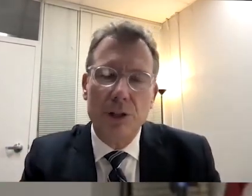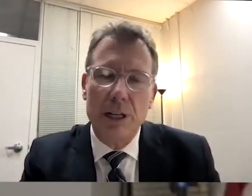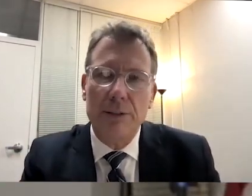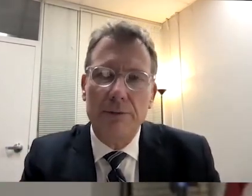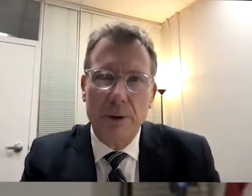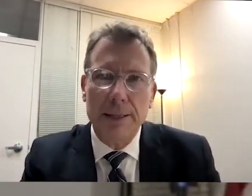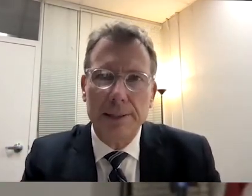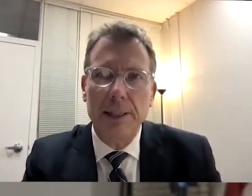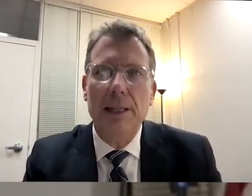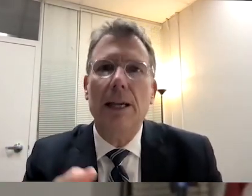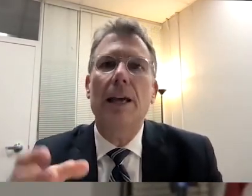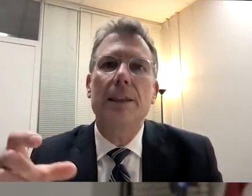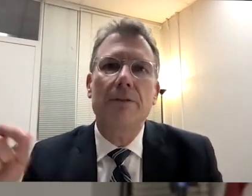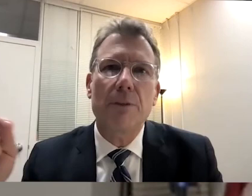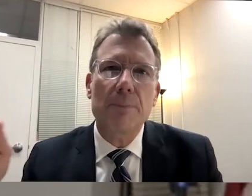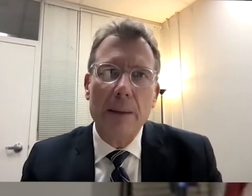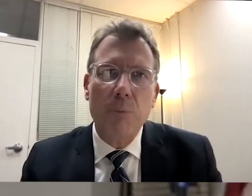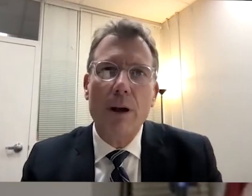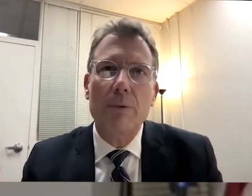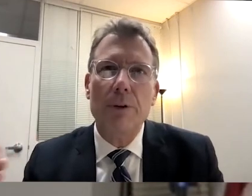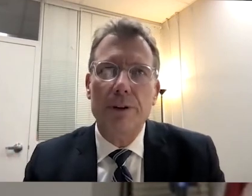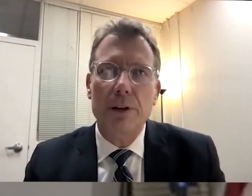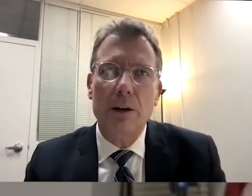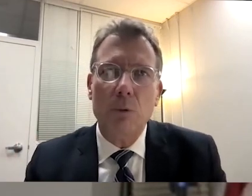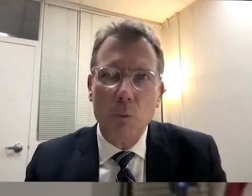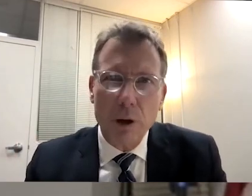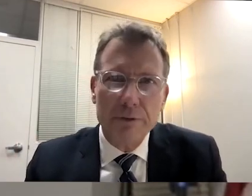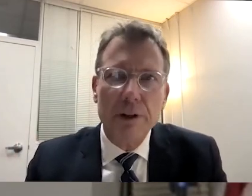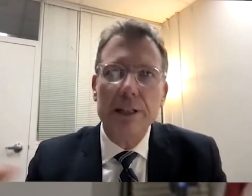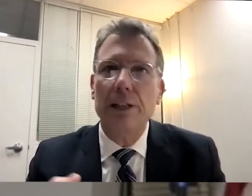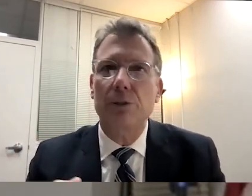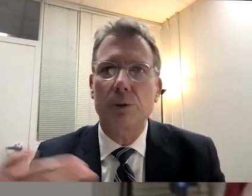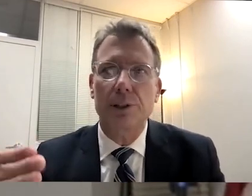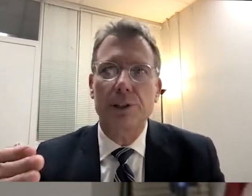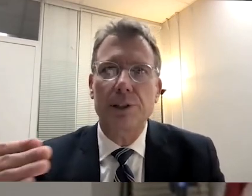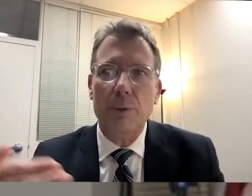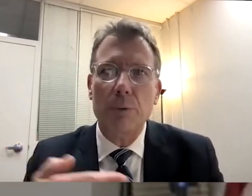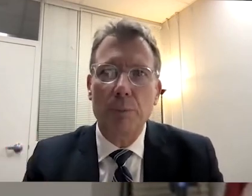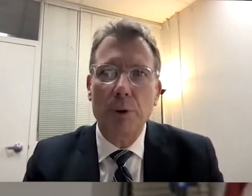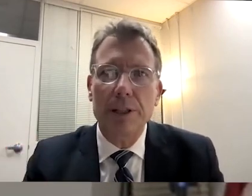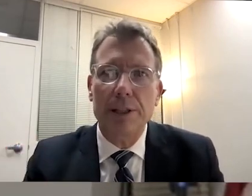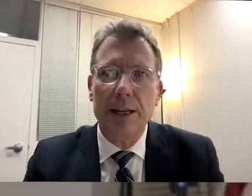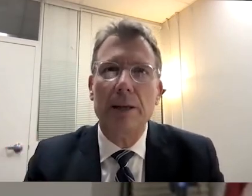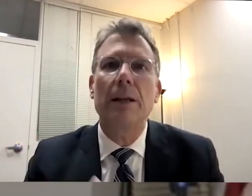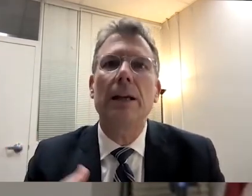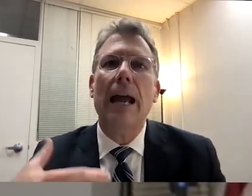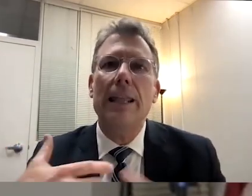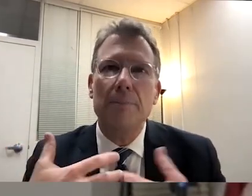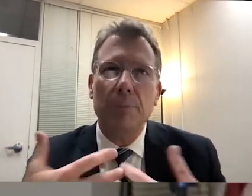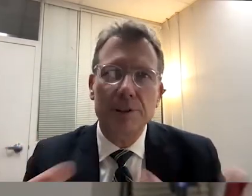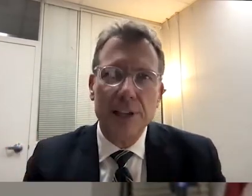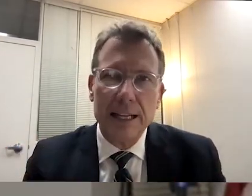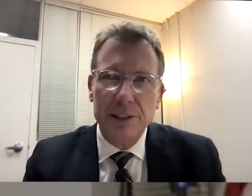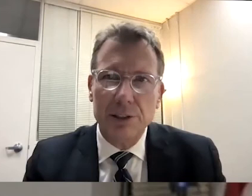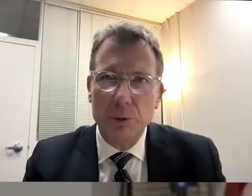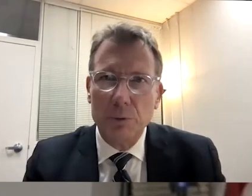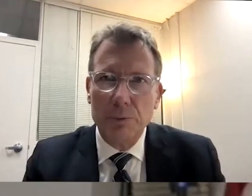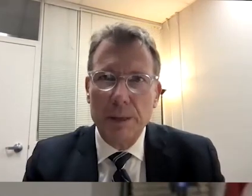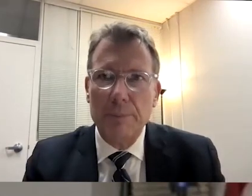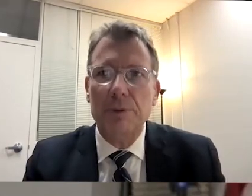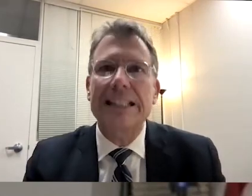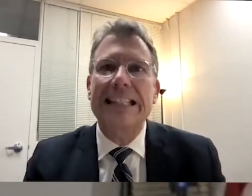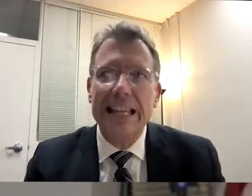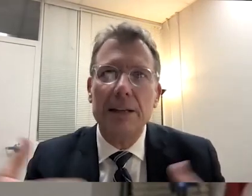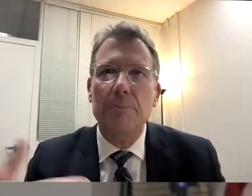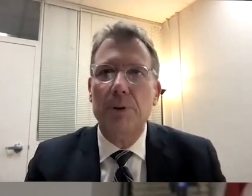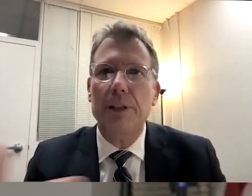to achieve, right? And then from that point, we figure out what funding sources that we will put it there, and then present it to